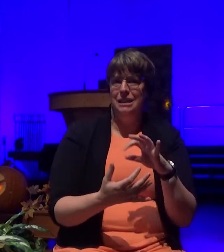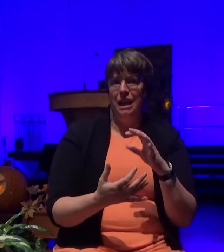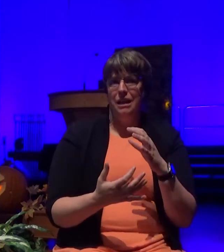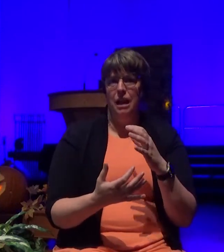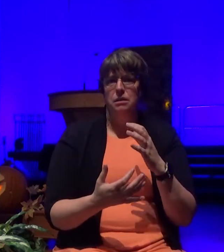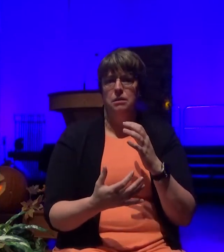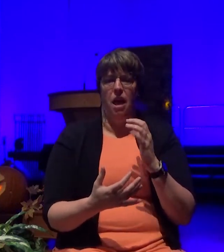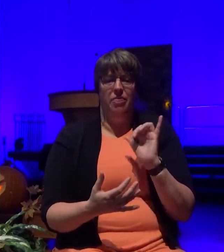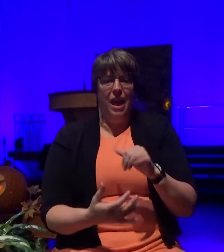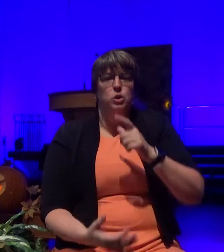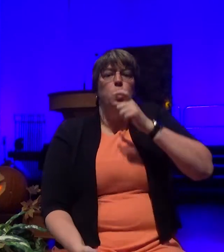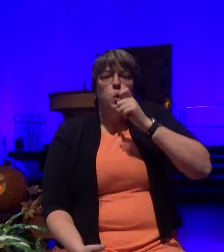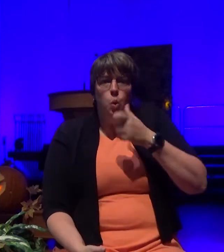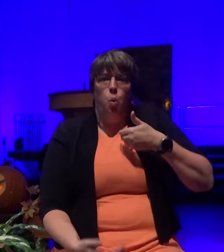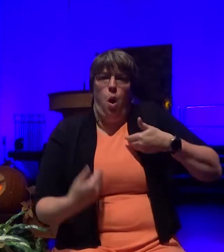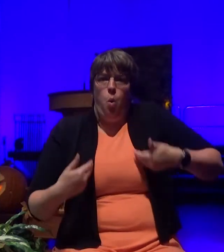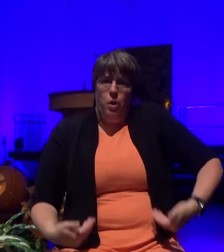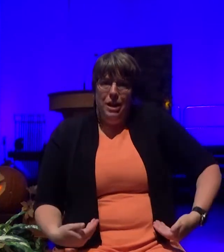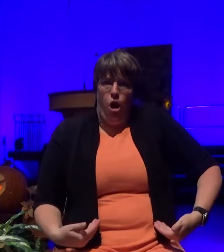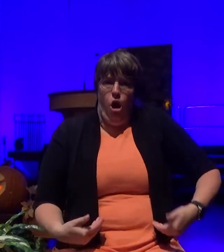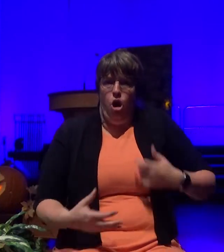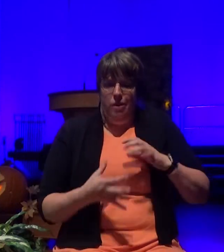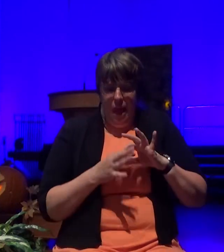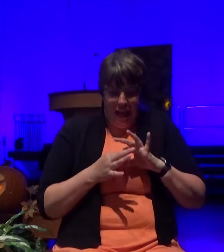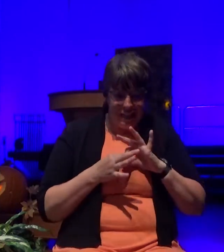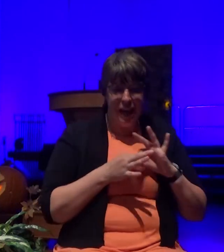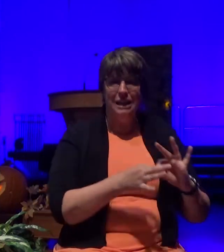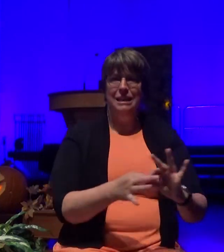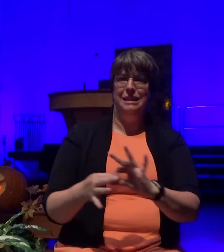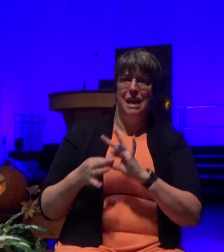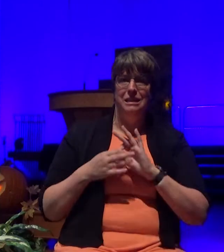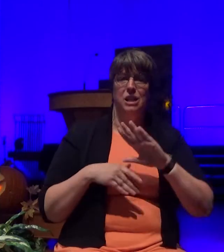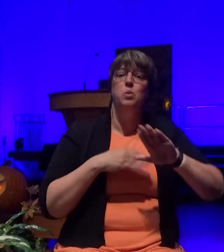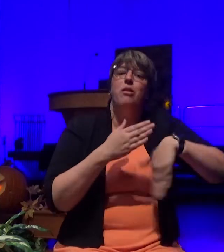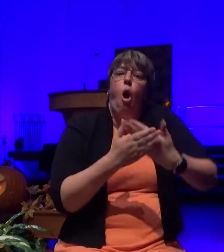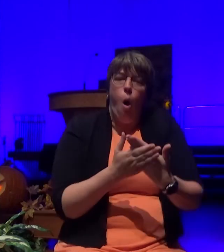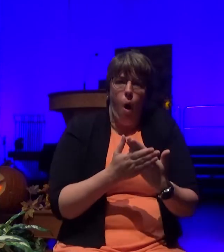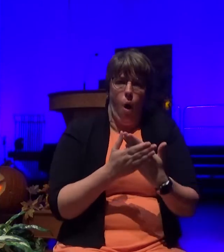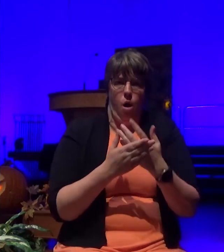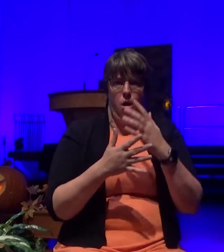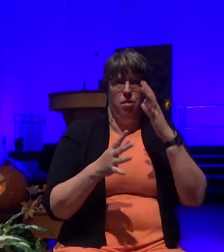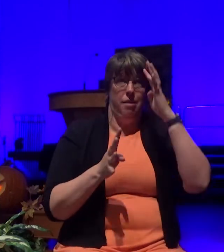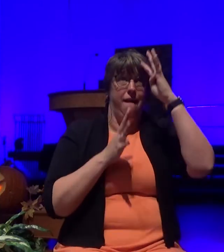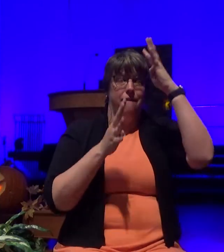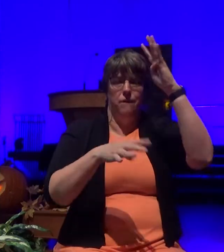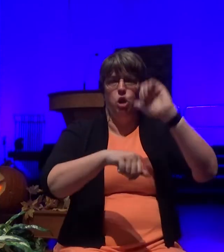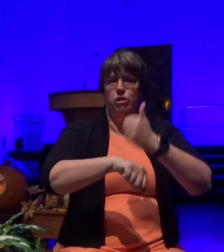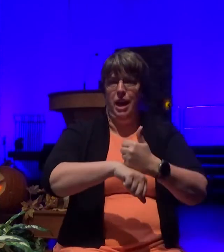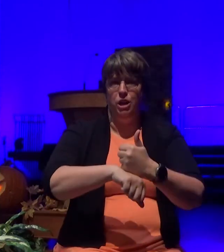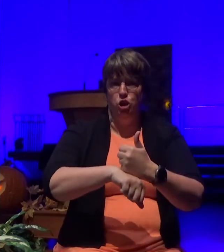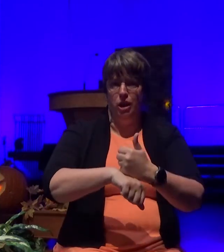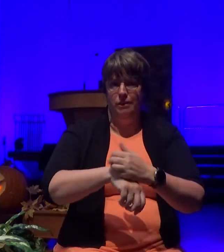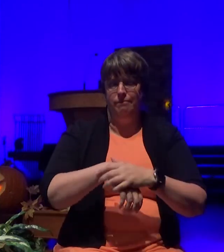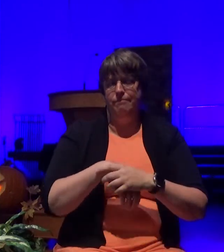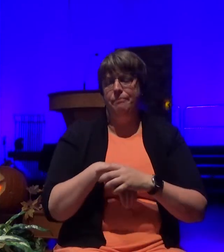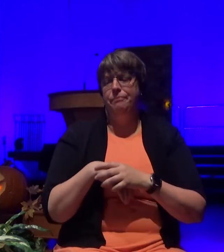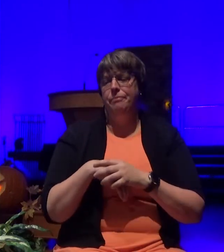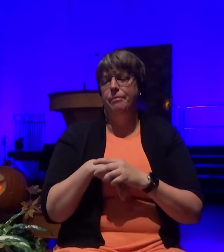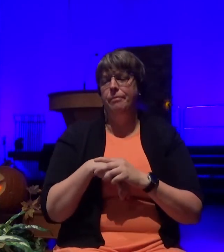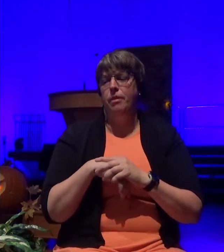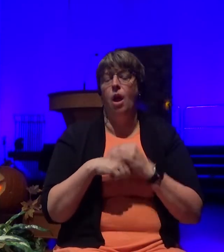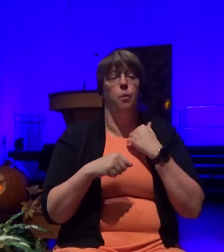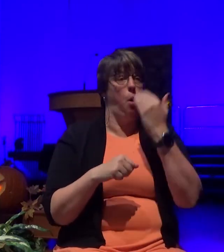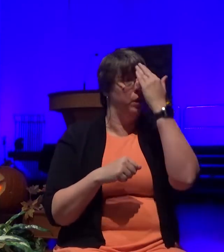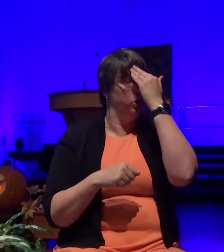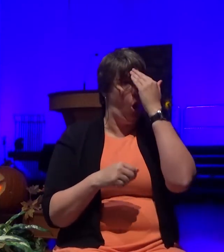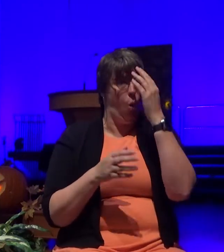us with all of creation. And it is what we know to be true, and when we